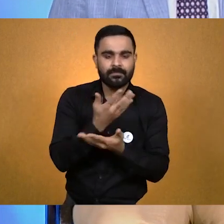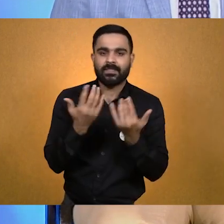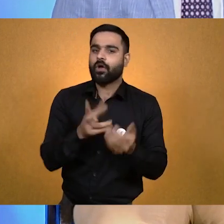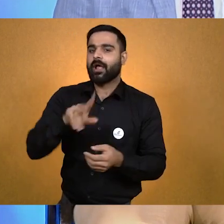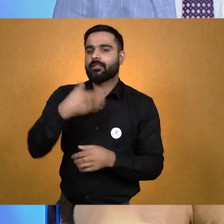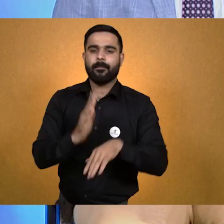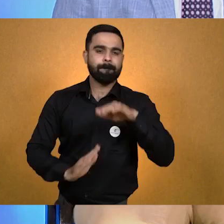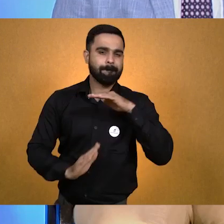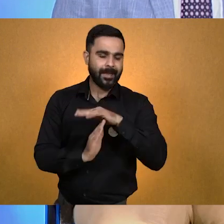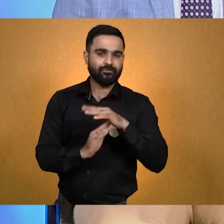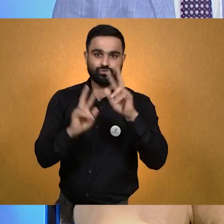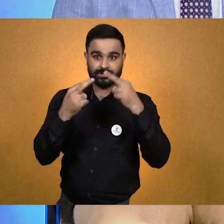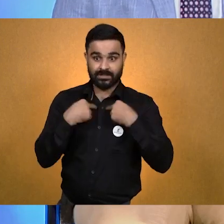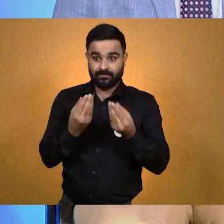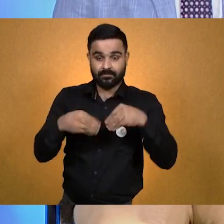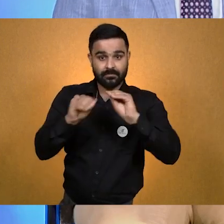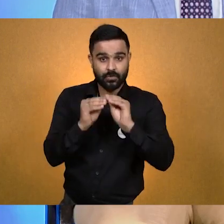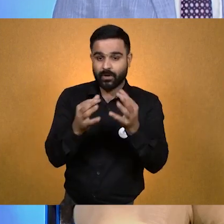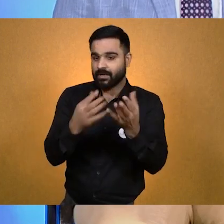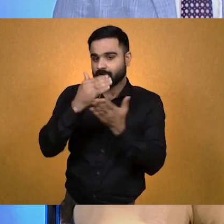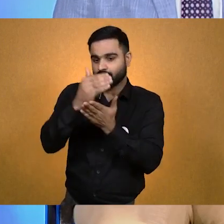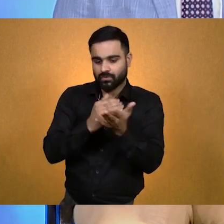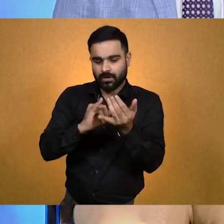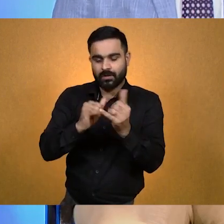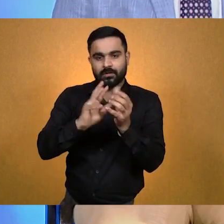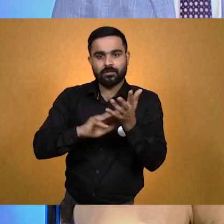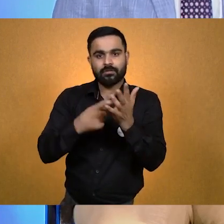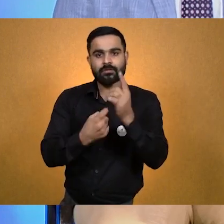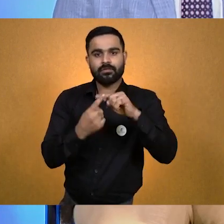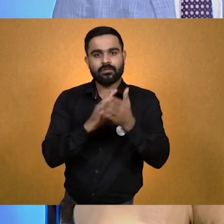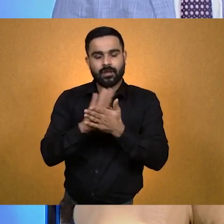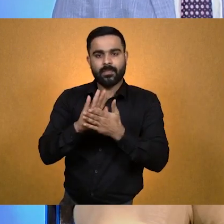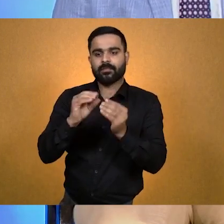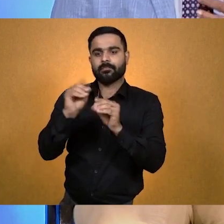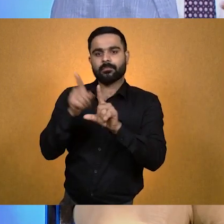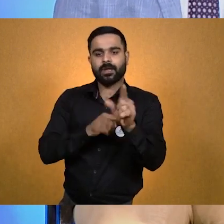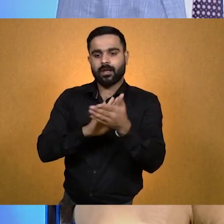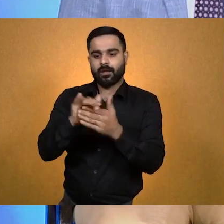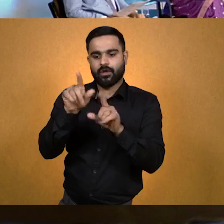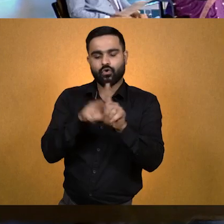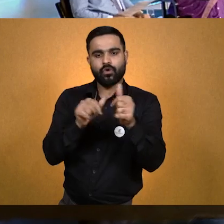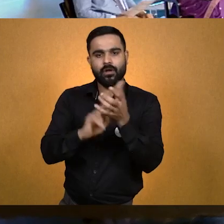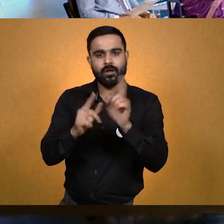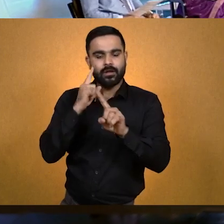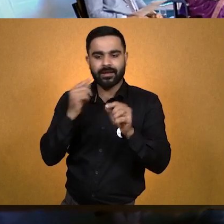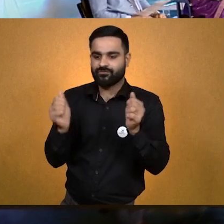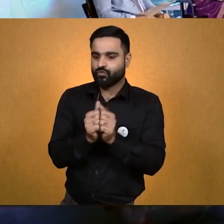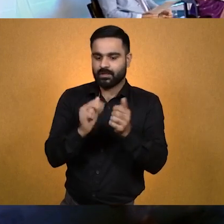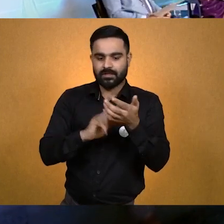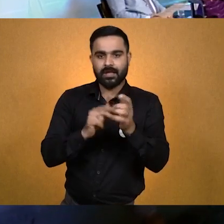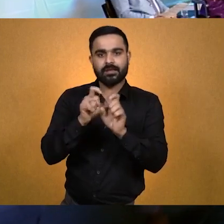take another quick break. Do stay tuned for more on our special show, Samarth by Hyundai, in partnership with us, NDTV. Yeah.